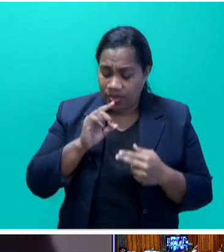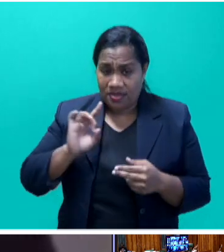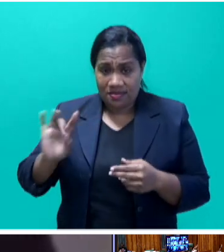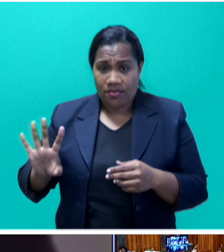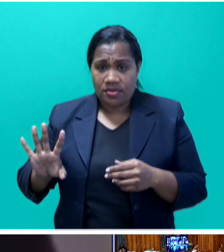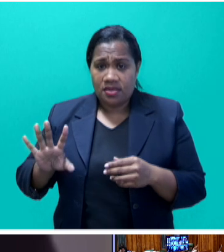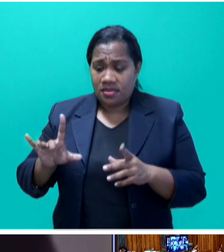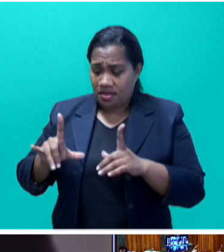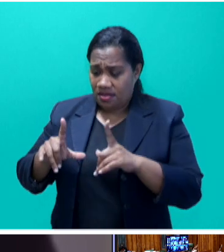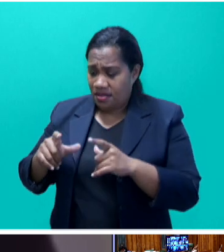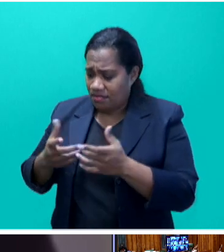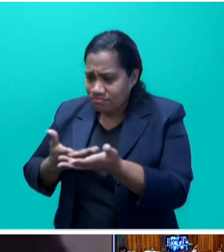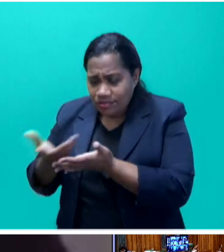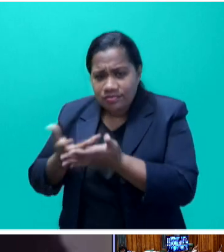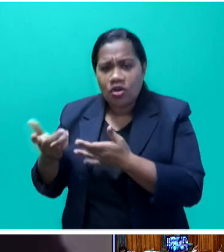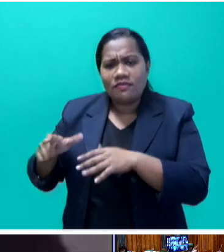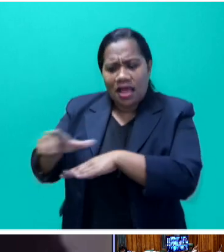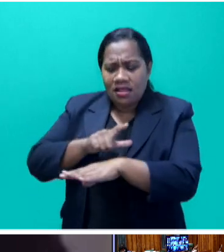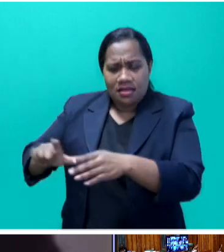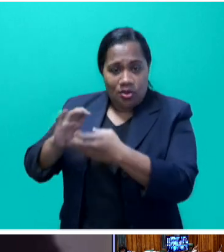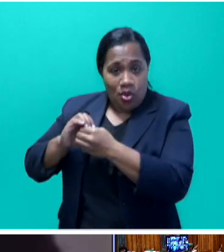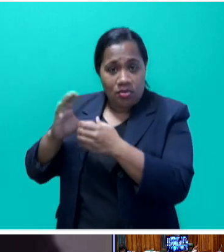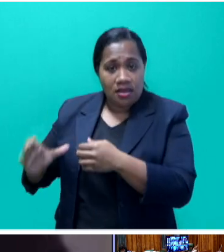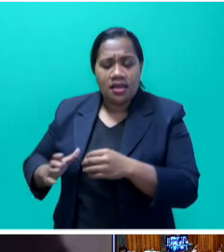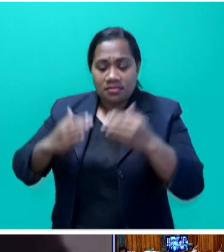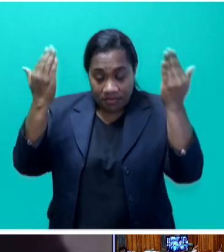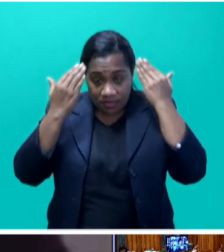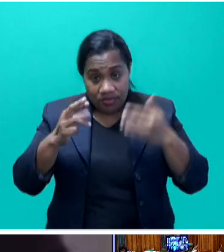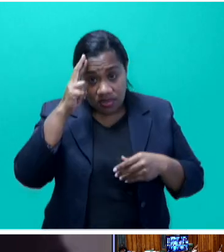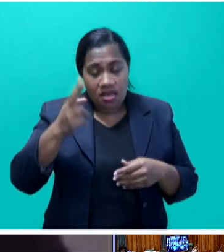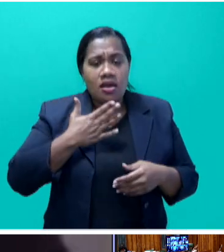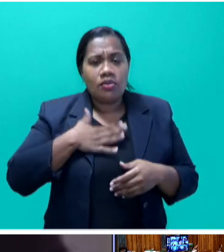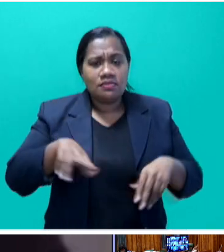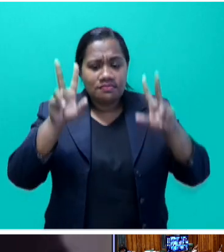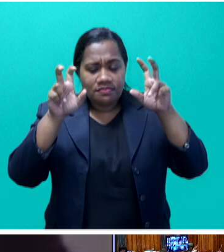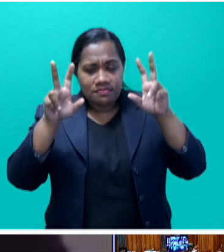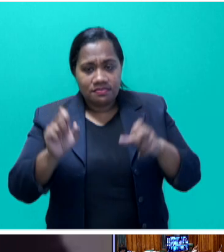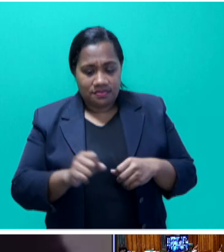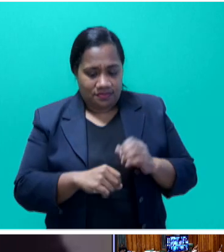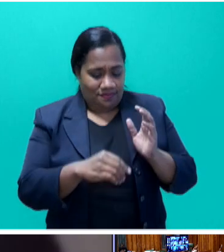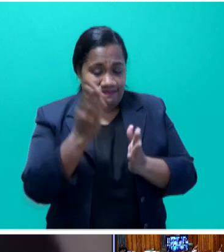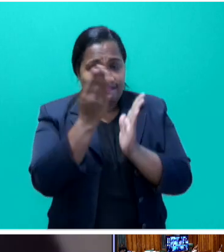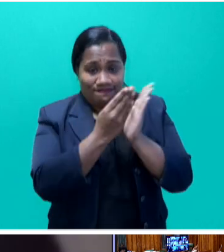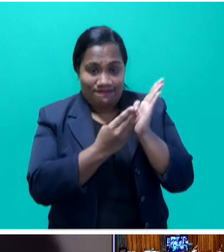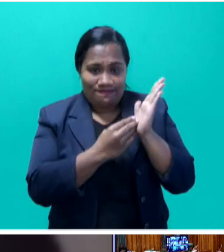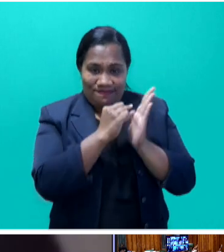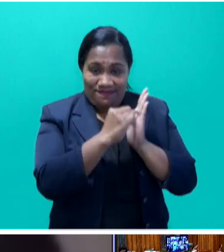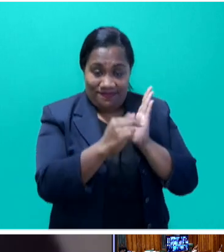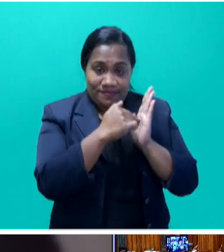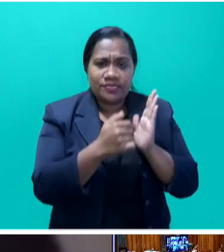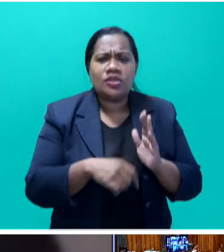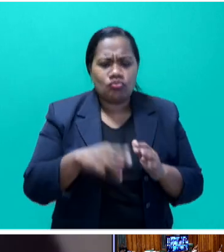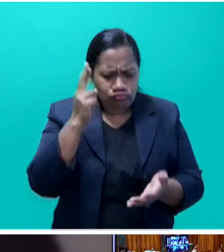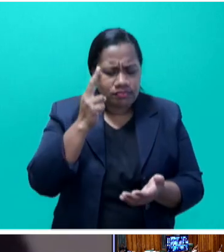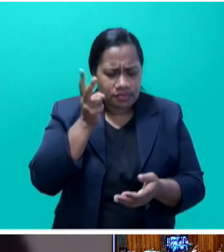the landowners. Mr. Speaker, sir, I want to quote the extract from the budget address, which actually